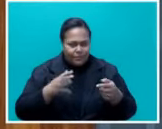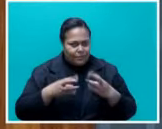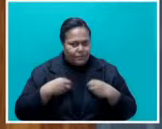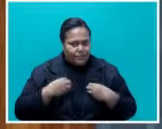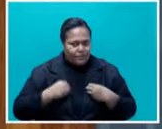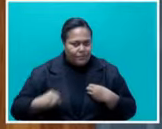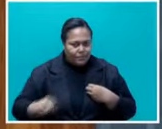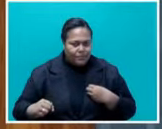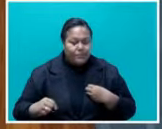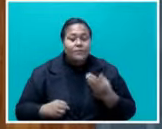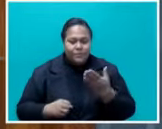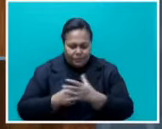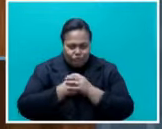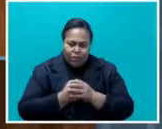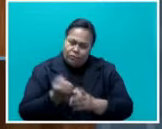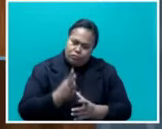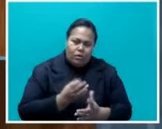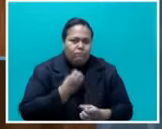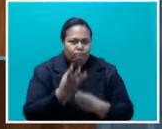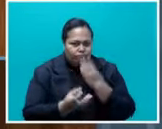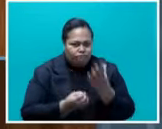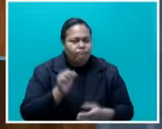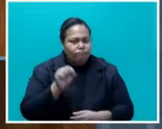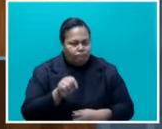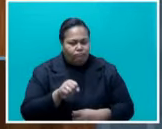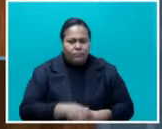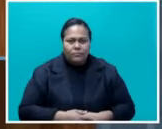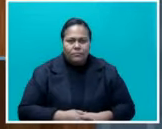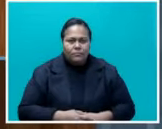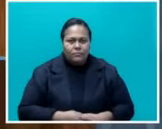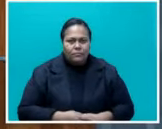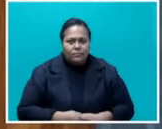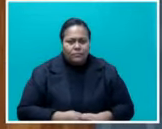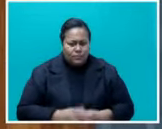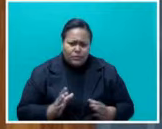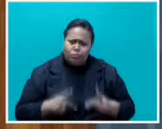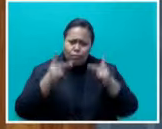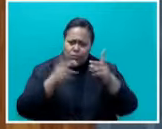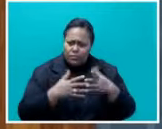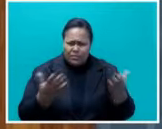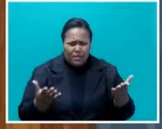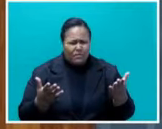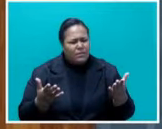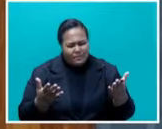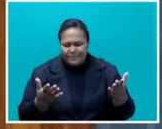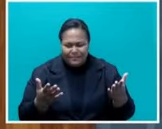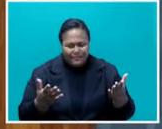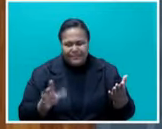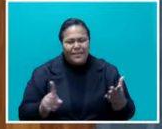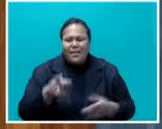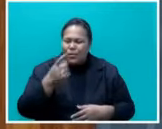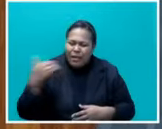already contributed. This particular proposed amendment, Honourable Speaker, really, at the end of the day, can